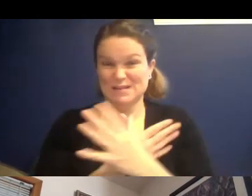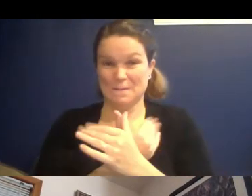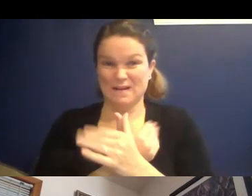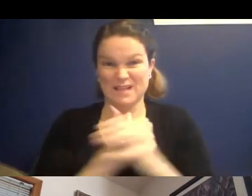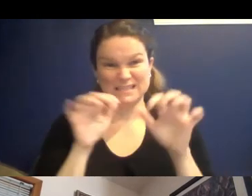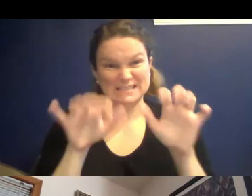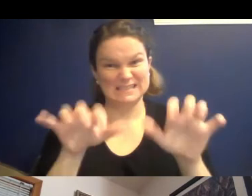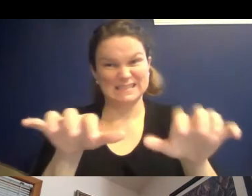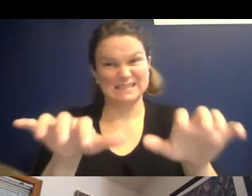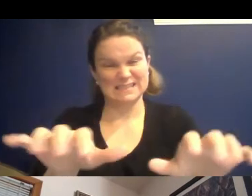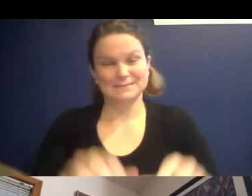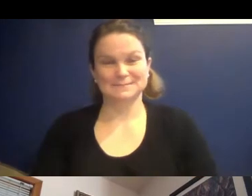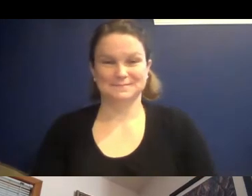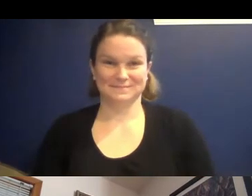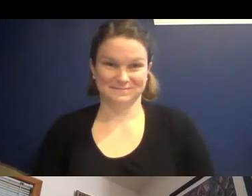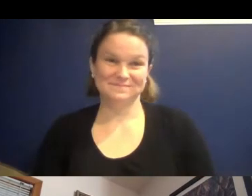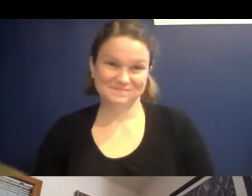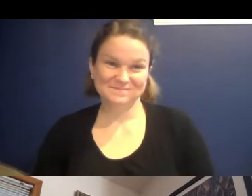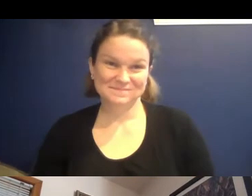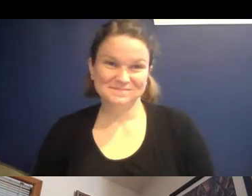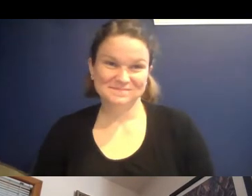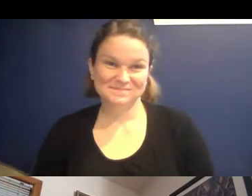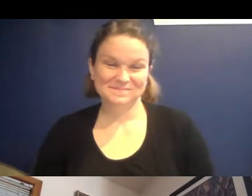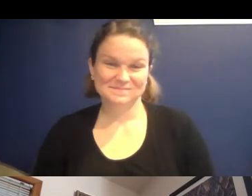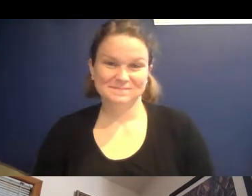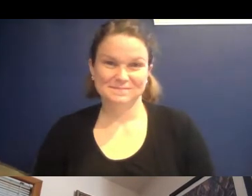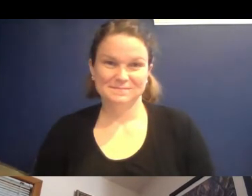lake, quite a few butterflies there.